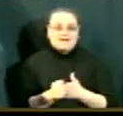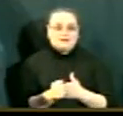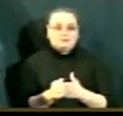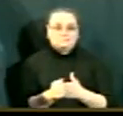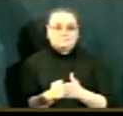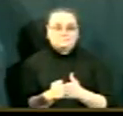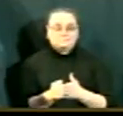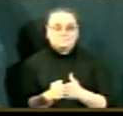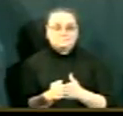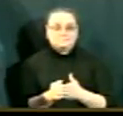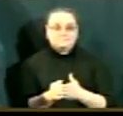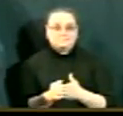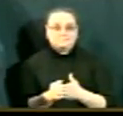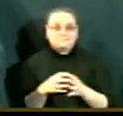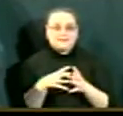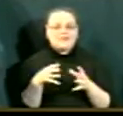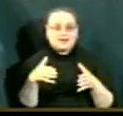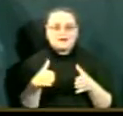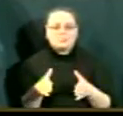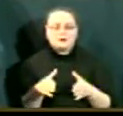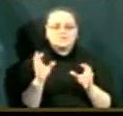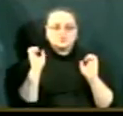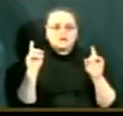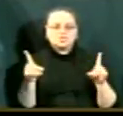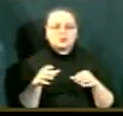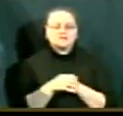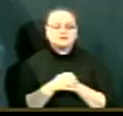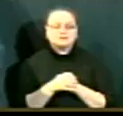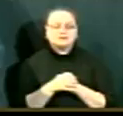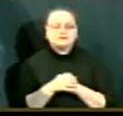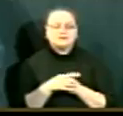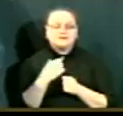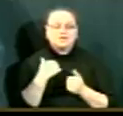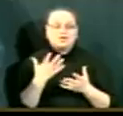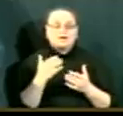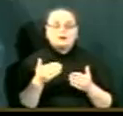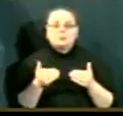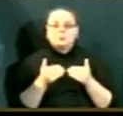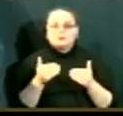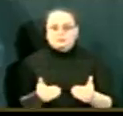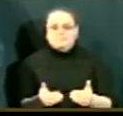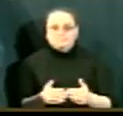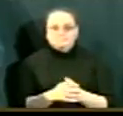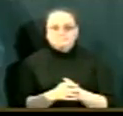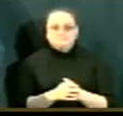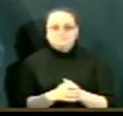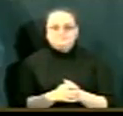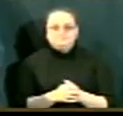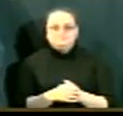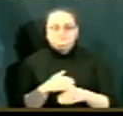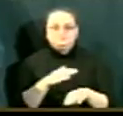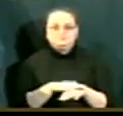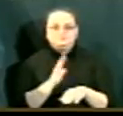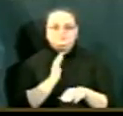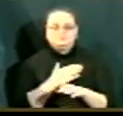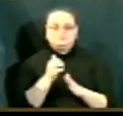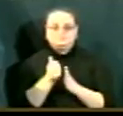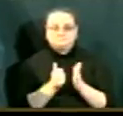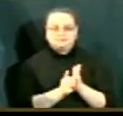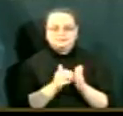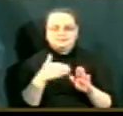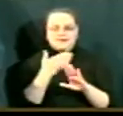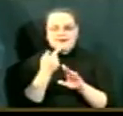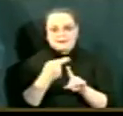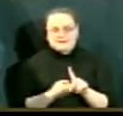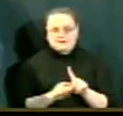in a lot of ways educationally. So I'd just like to move this and put it on our agenda next